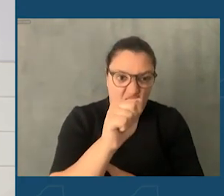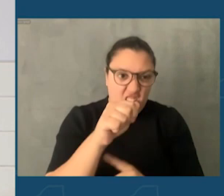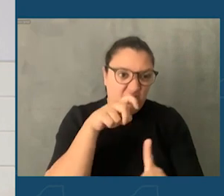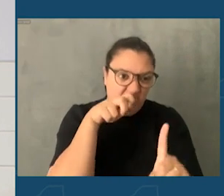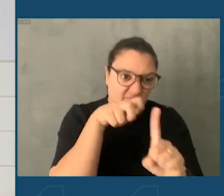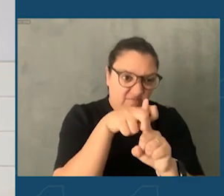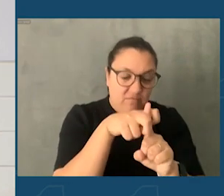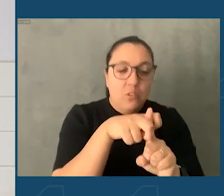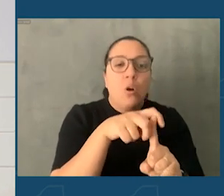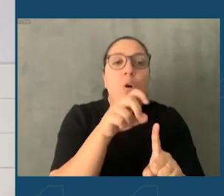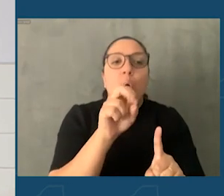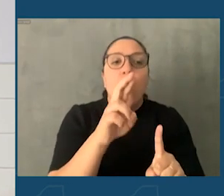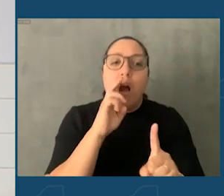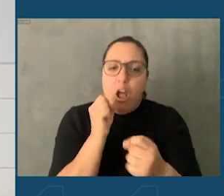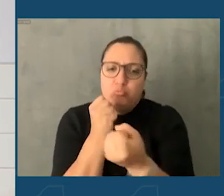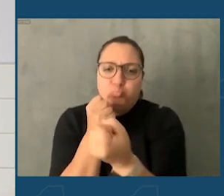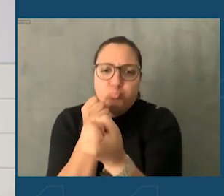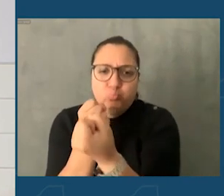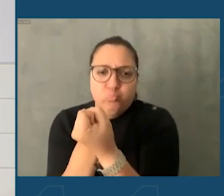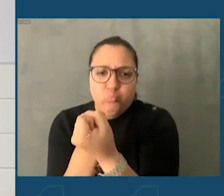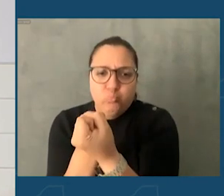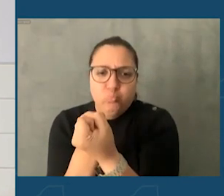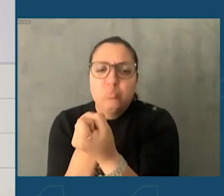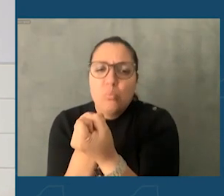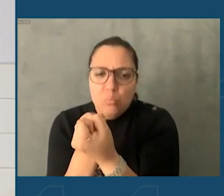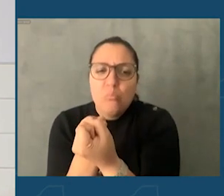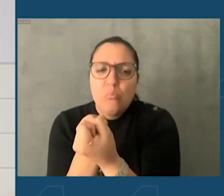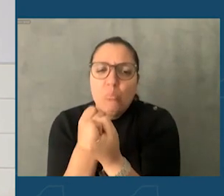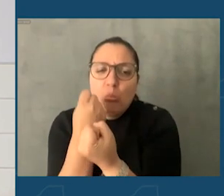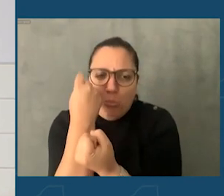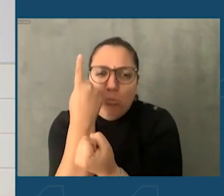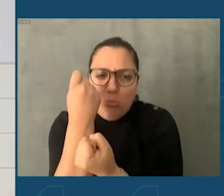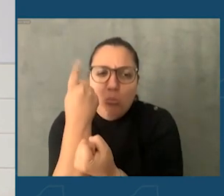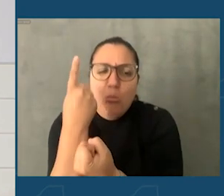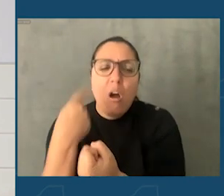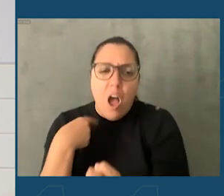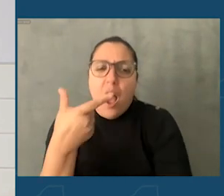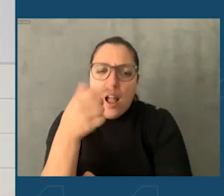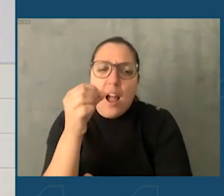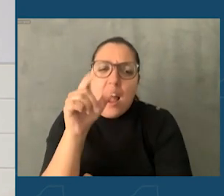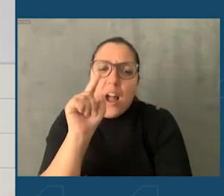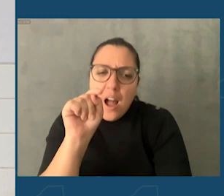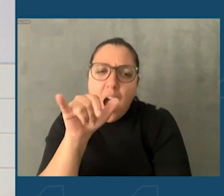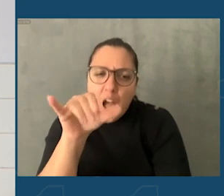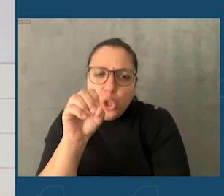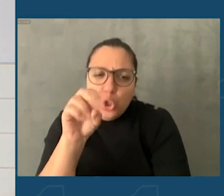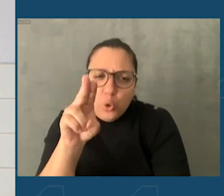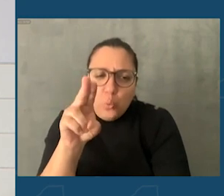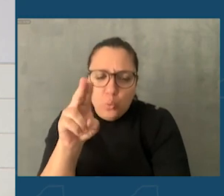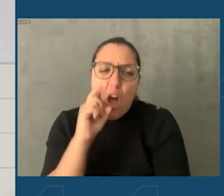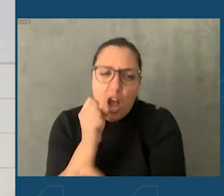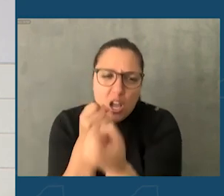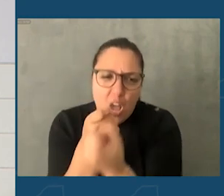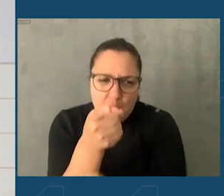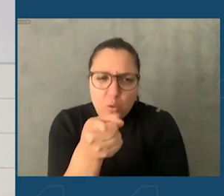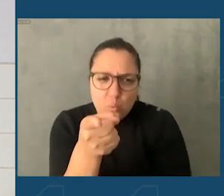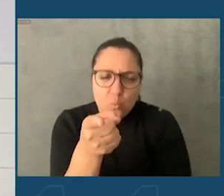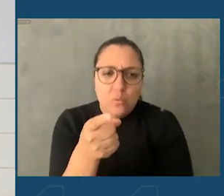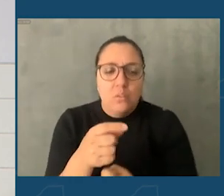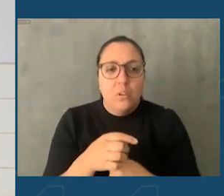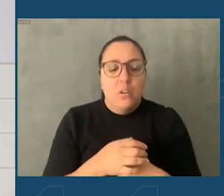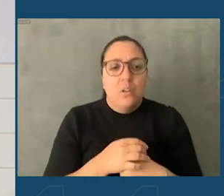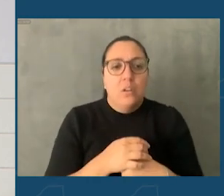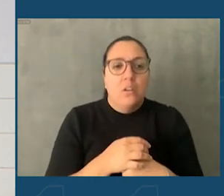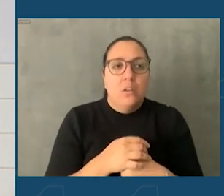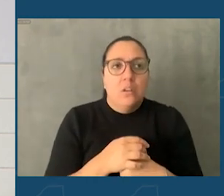And some of the things we are seeing is really working against the people of this city.